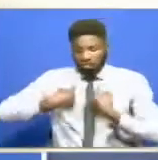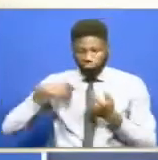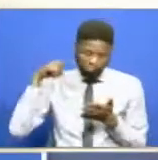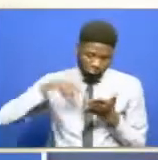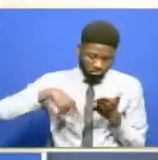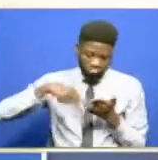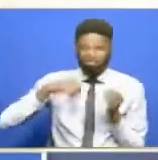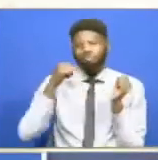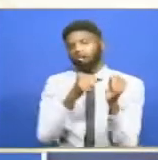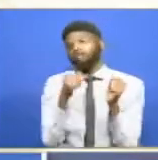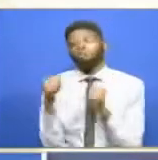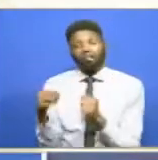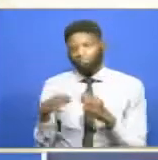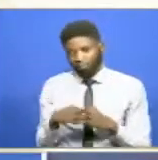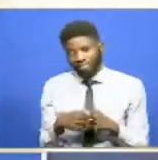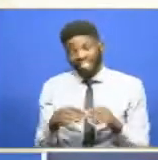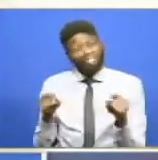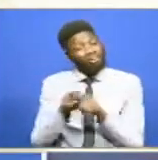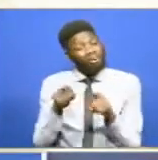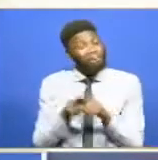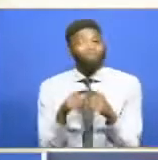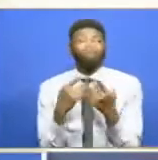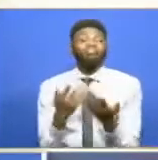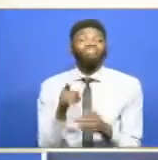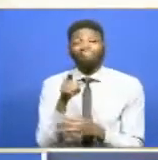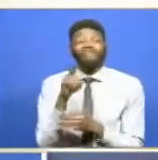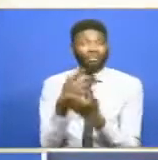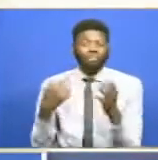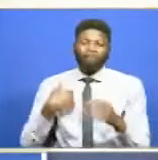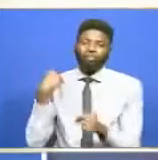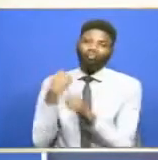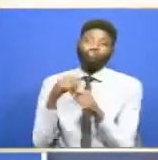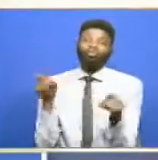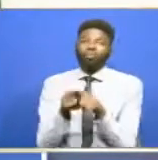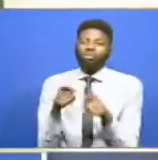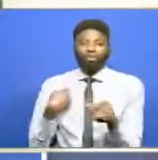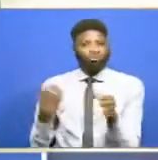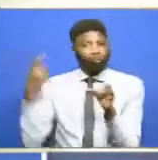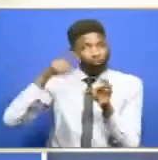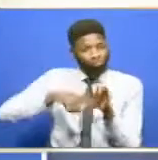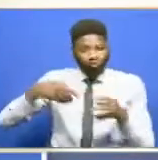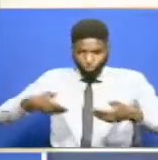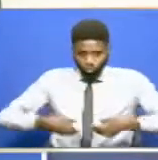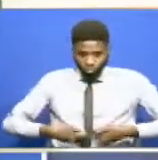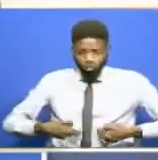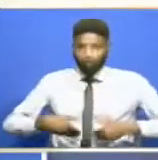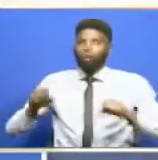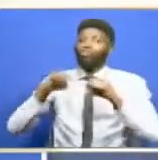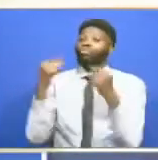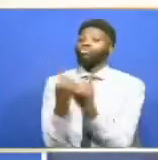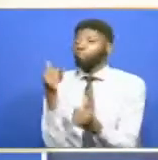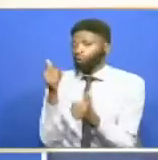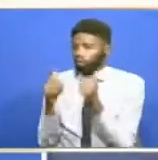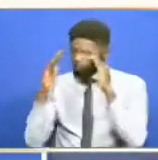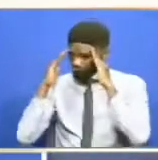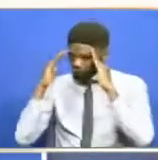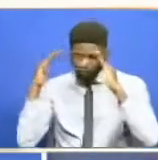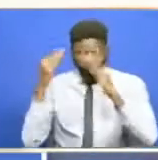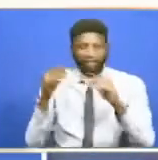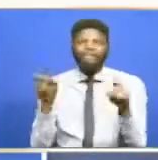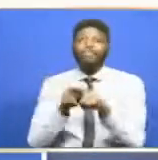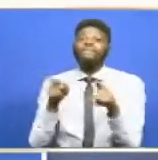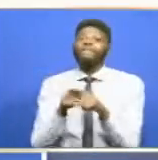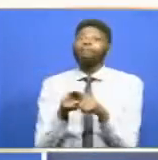hard. And basically, that's the thing I'm doing. And also, I've joined a youth group that deals with also, they